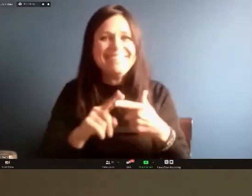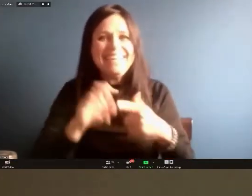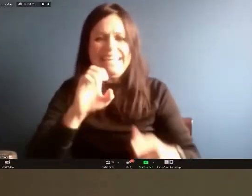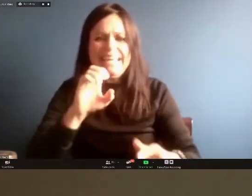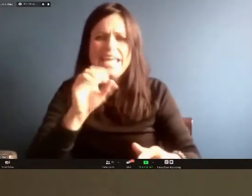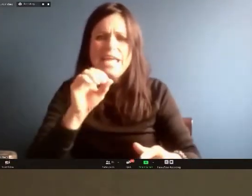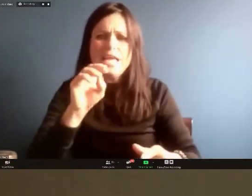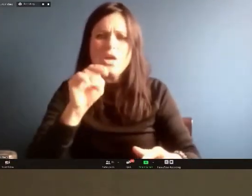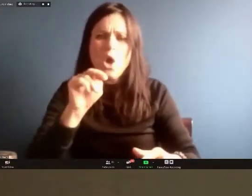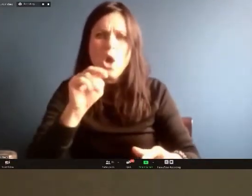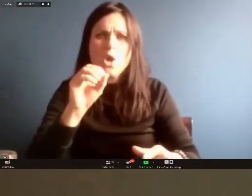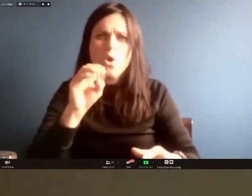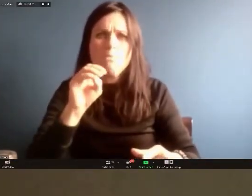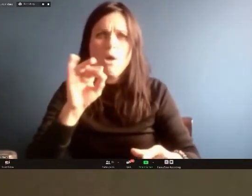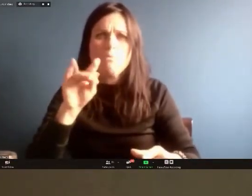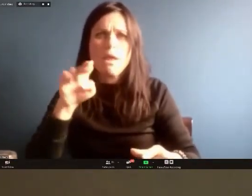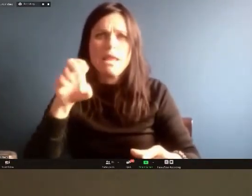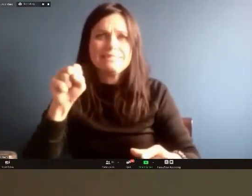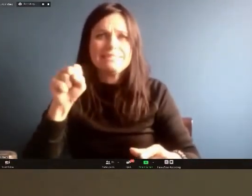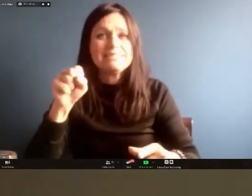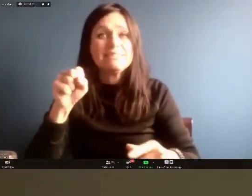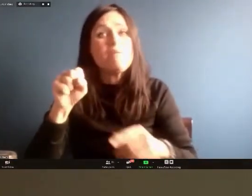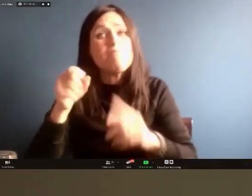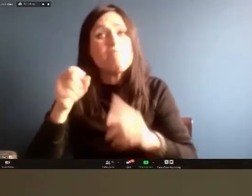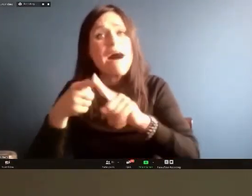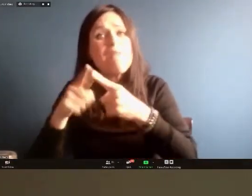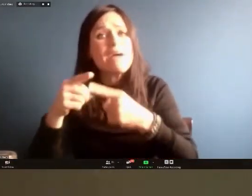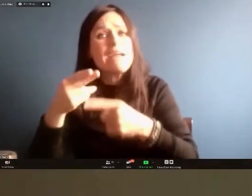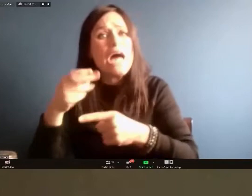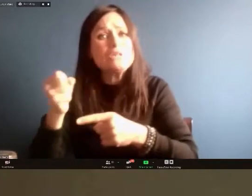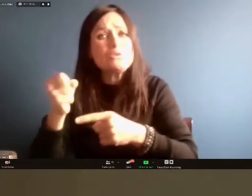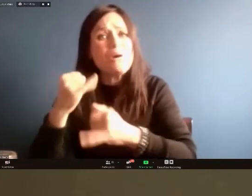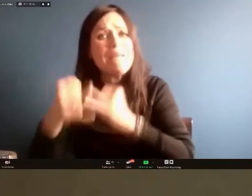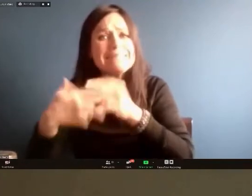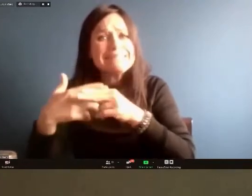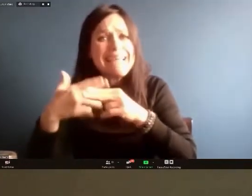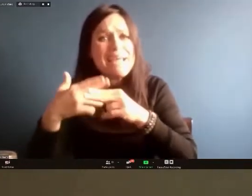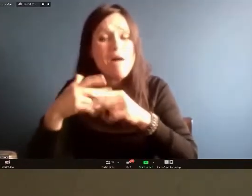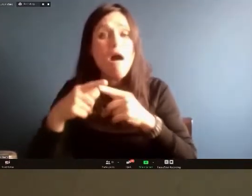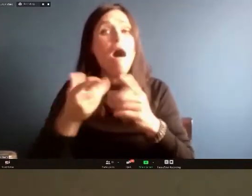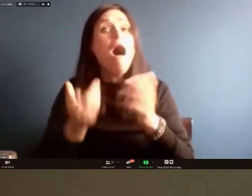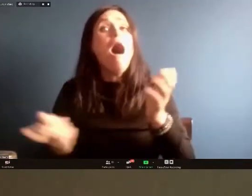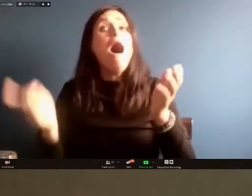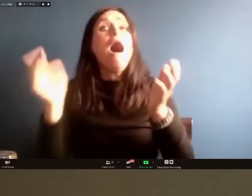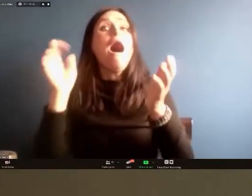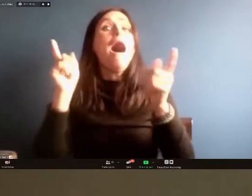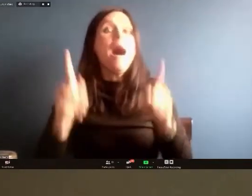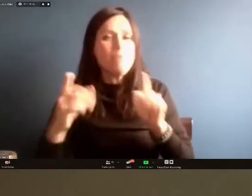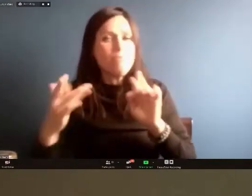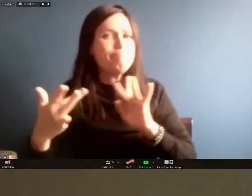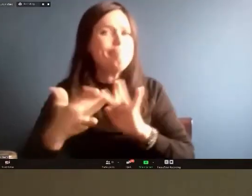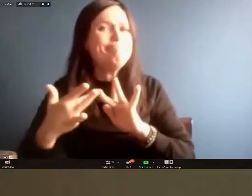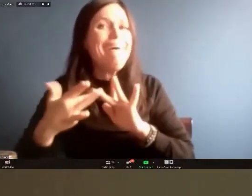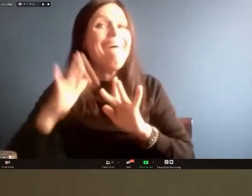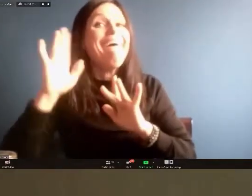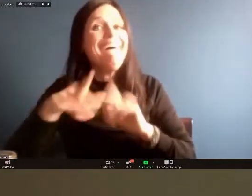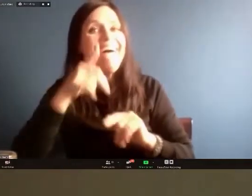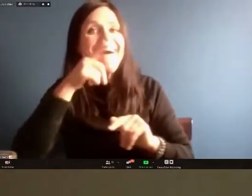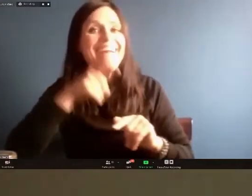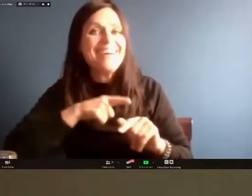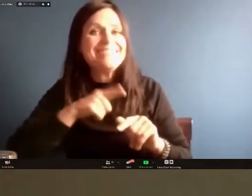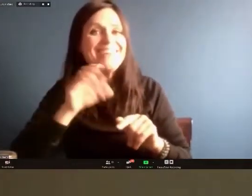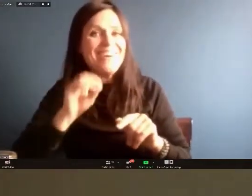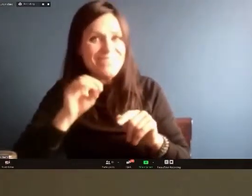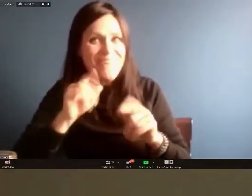name of a friend of mine in high school, who I actually got to reconnect with in London, Ontario. And I gave her a copy of the